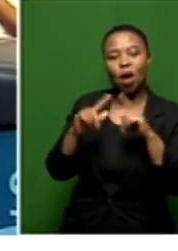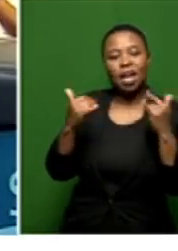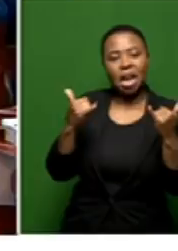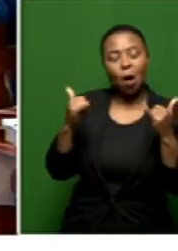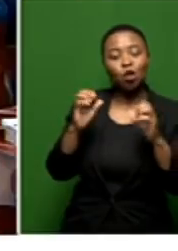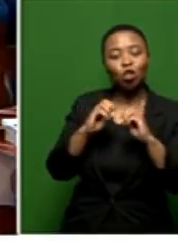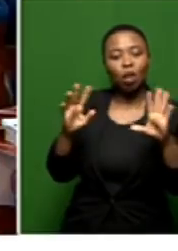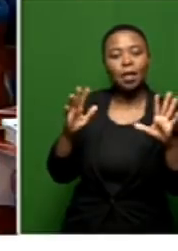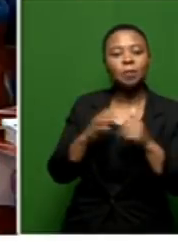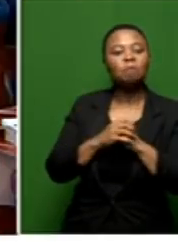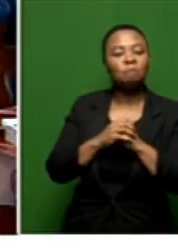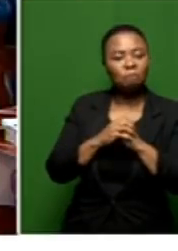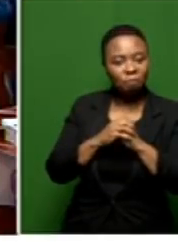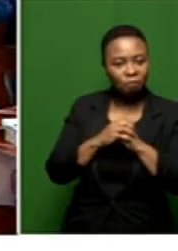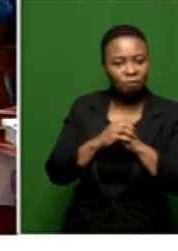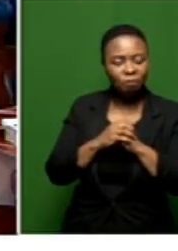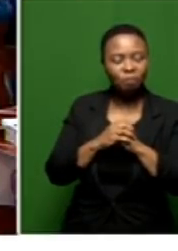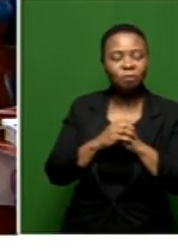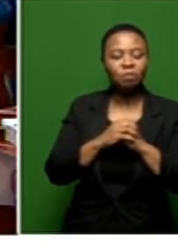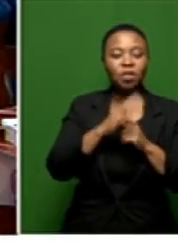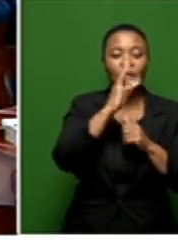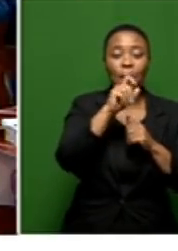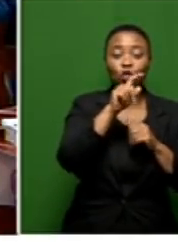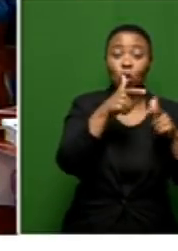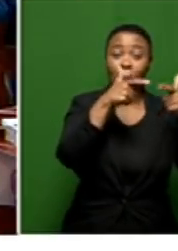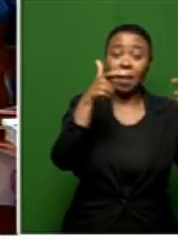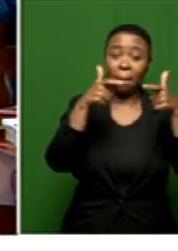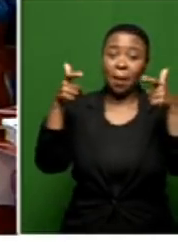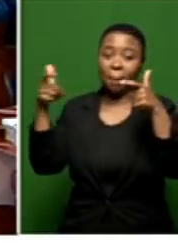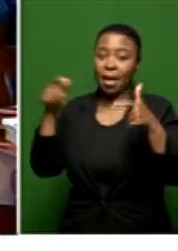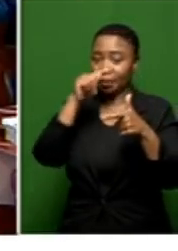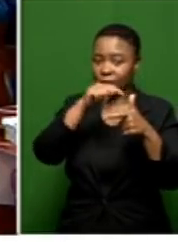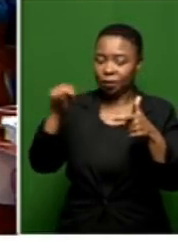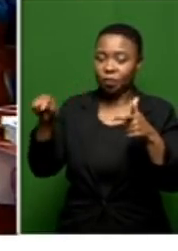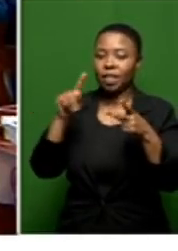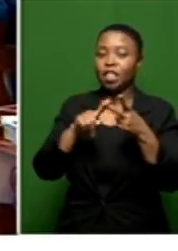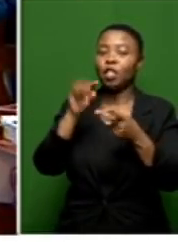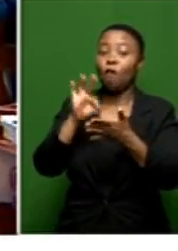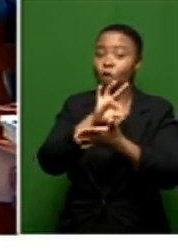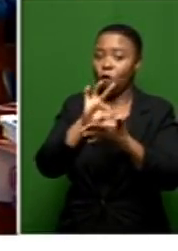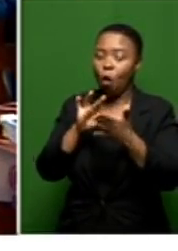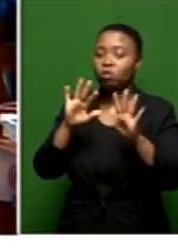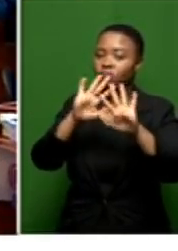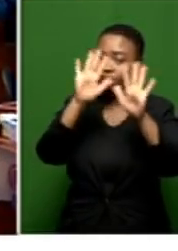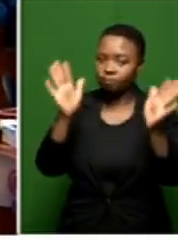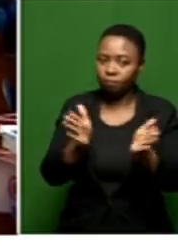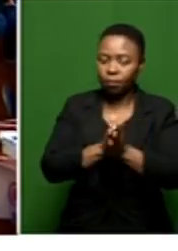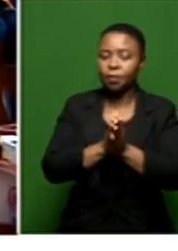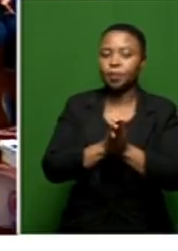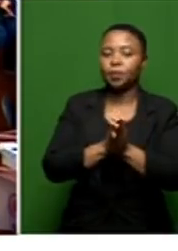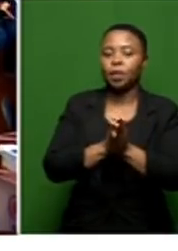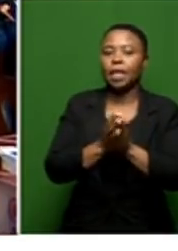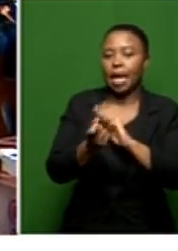start making calls around the big metros and, of course, around the overall vote. We do have Professor